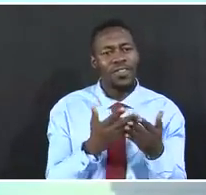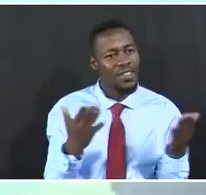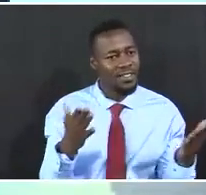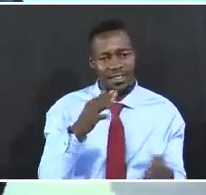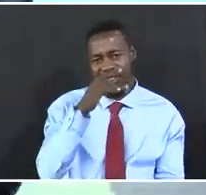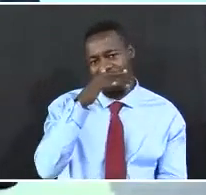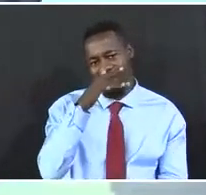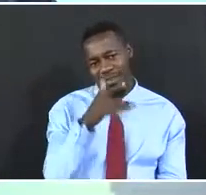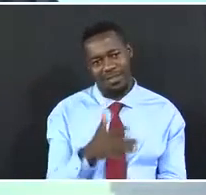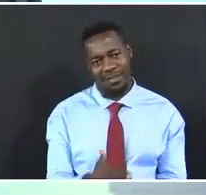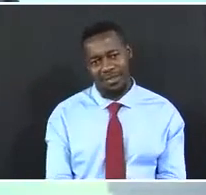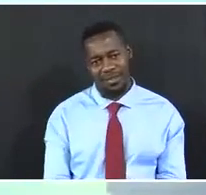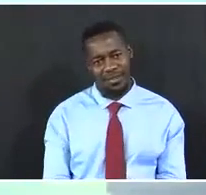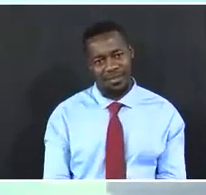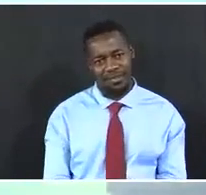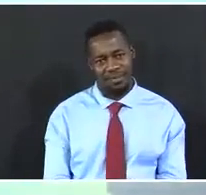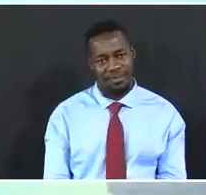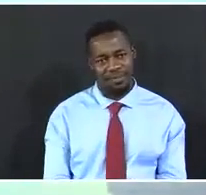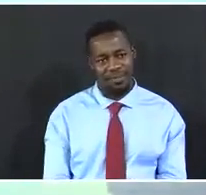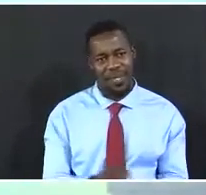children of the Most High,